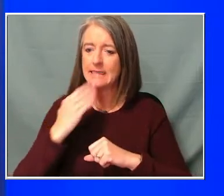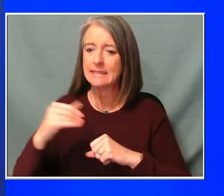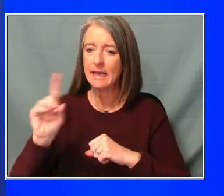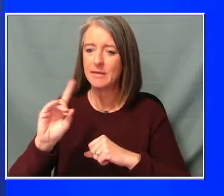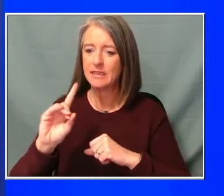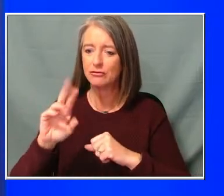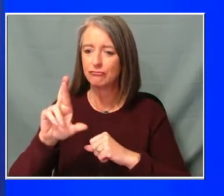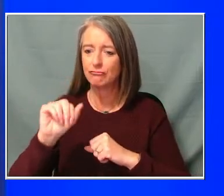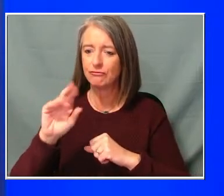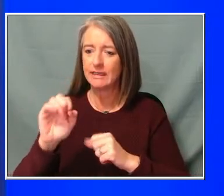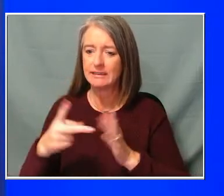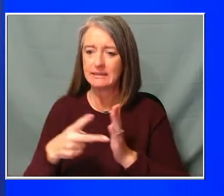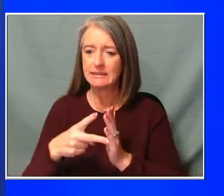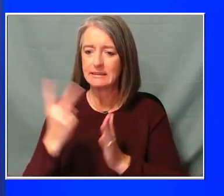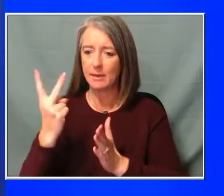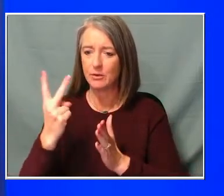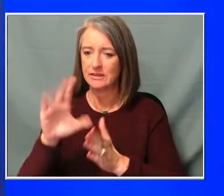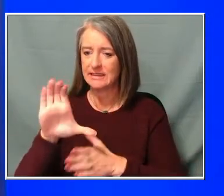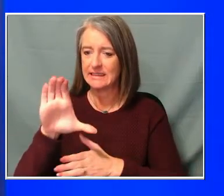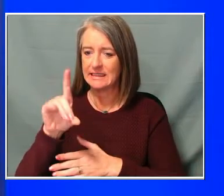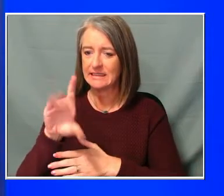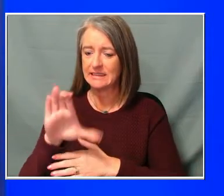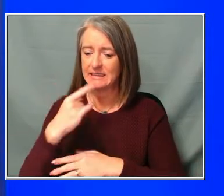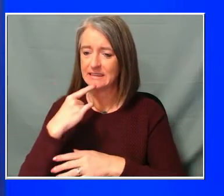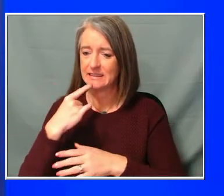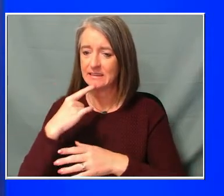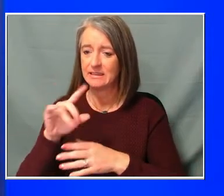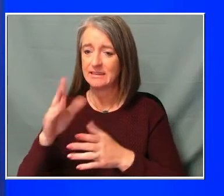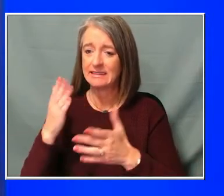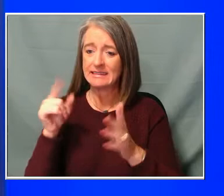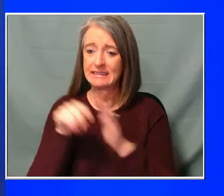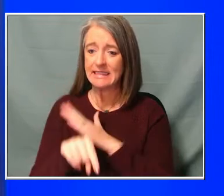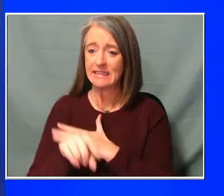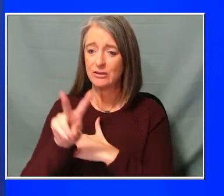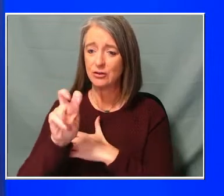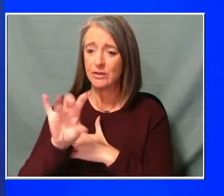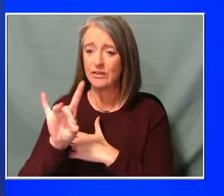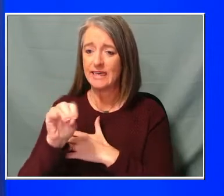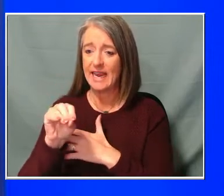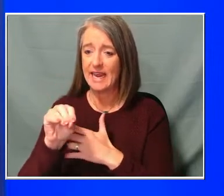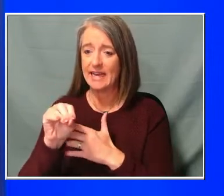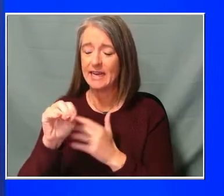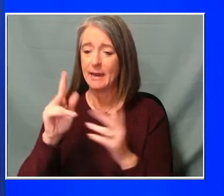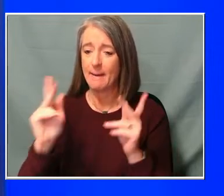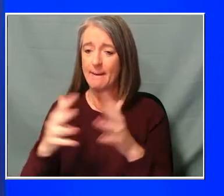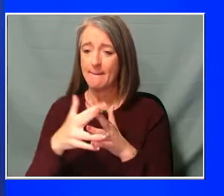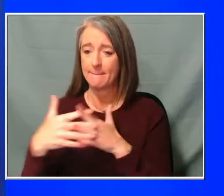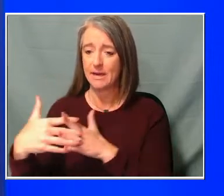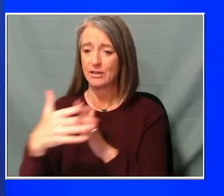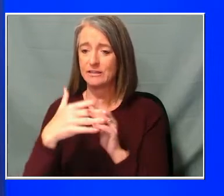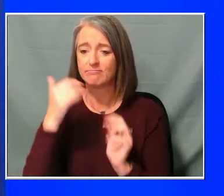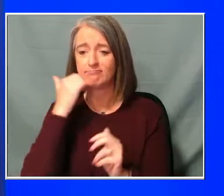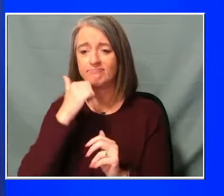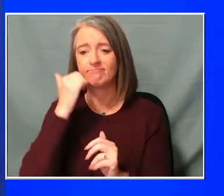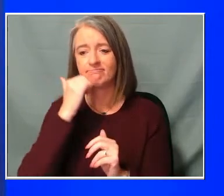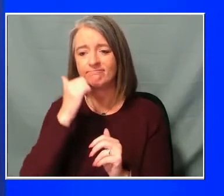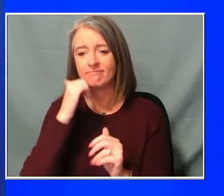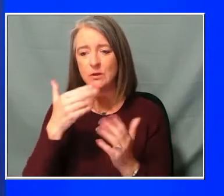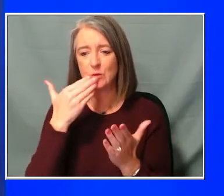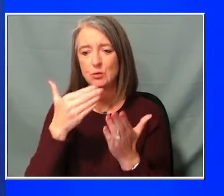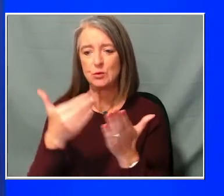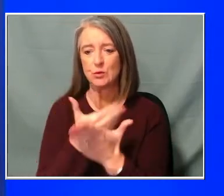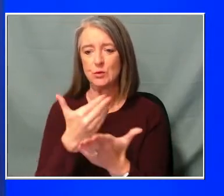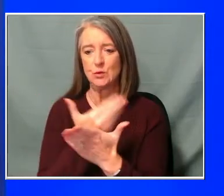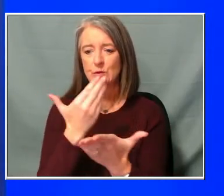per the CDC. It is killing an average of 280 Americans each and every day. Now, there is new evidence that